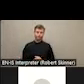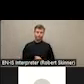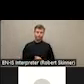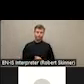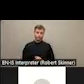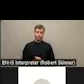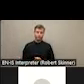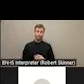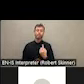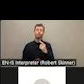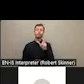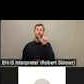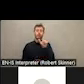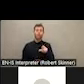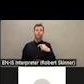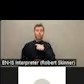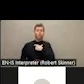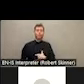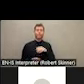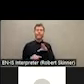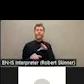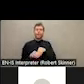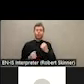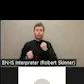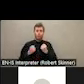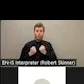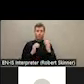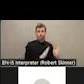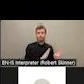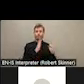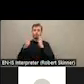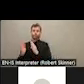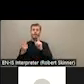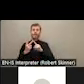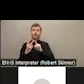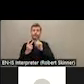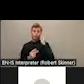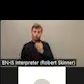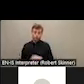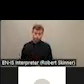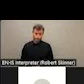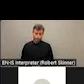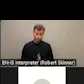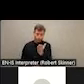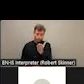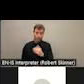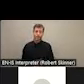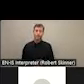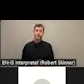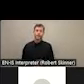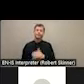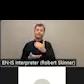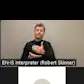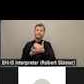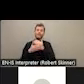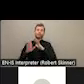Humanity and Inclusion Rwanda. And then we'll move to Dalila Basic, who is from Save the Children International Bosnia and Herzegovina, and